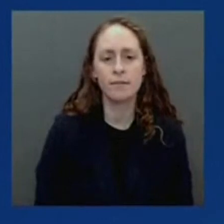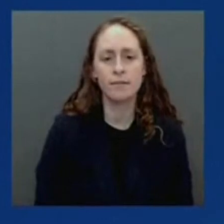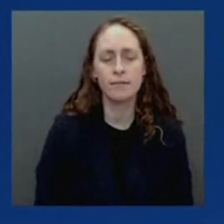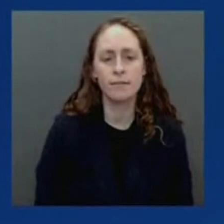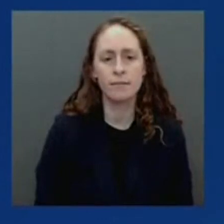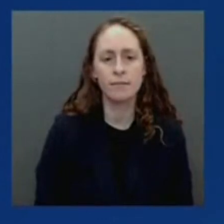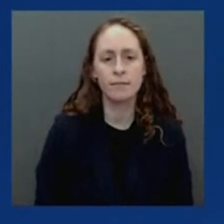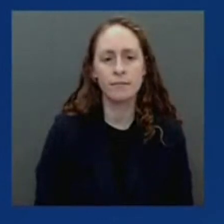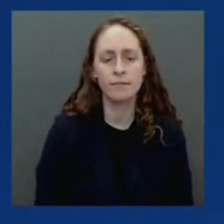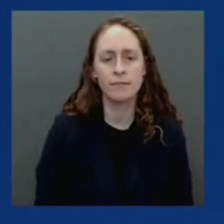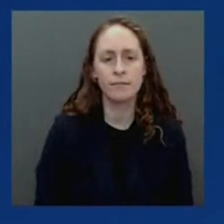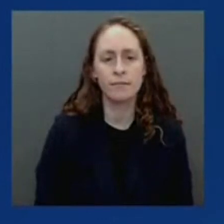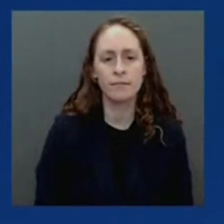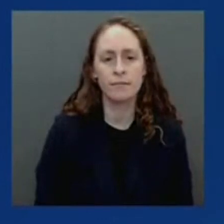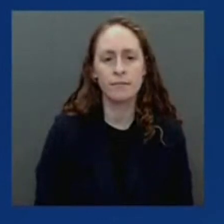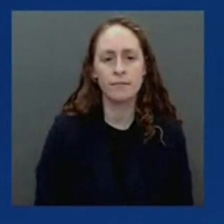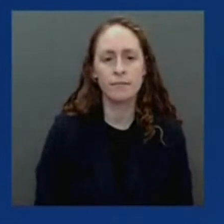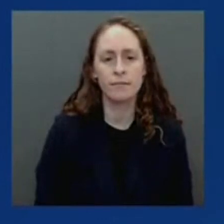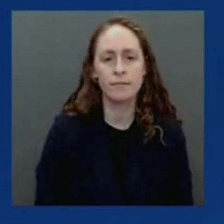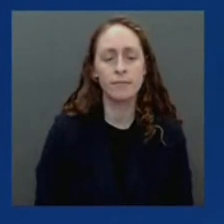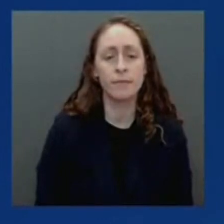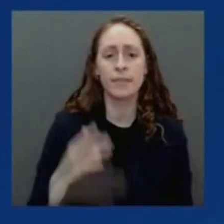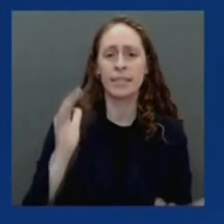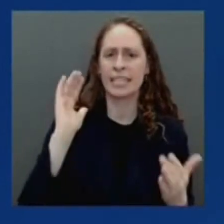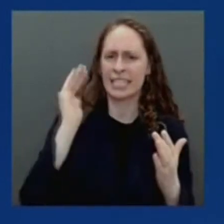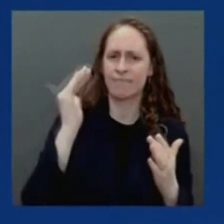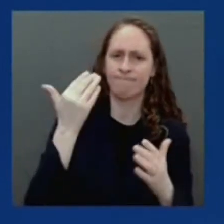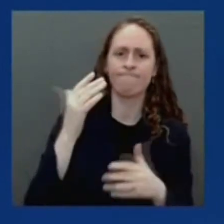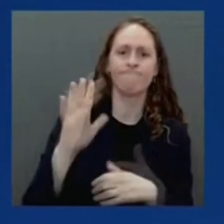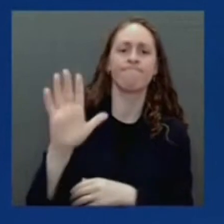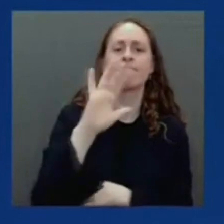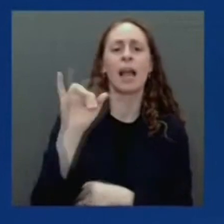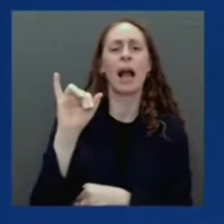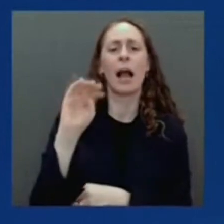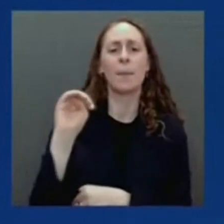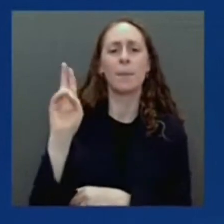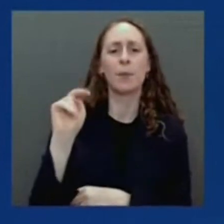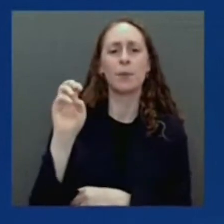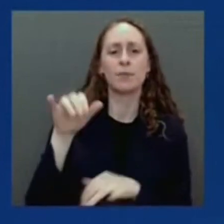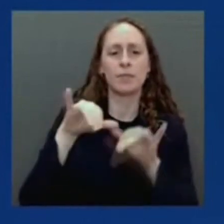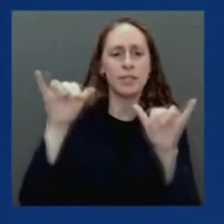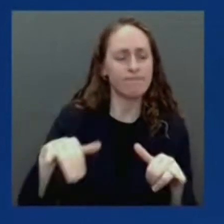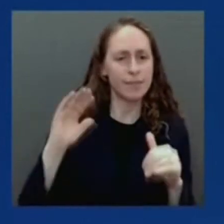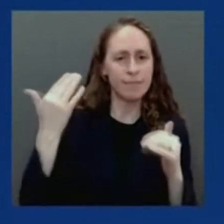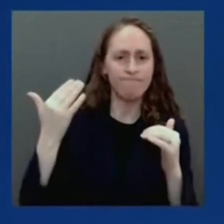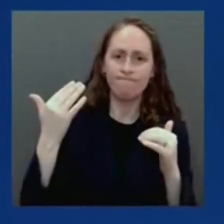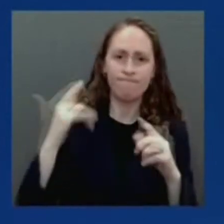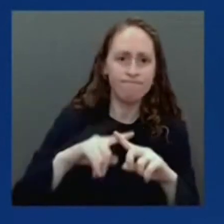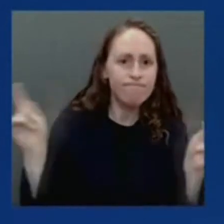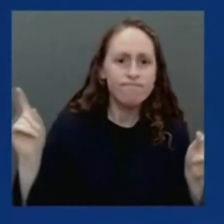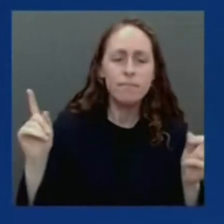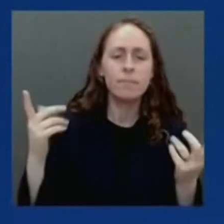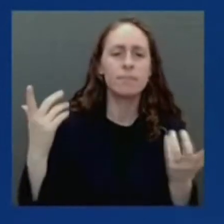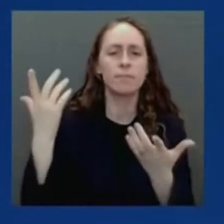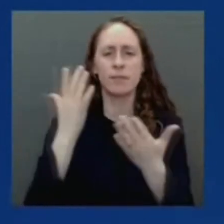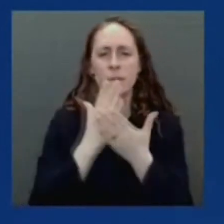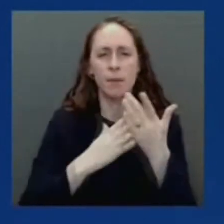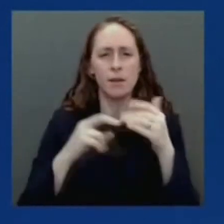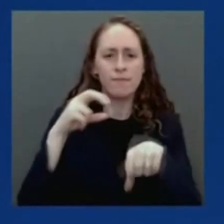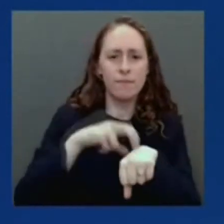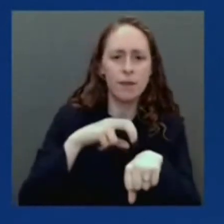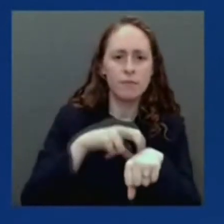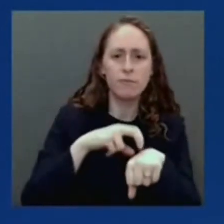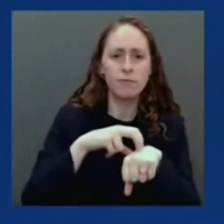perhaps some element of persistence of nucleotide fragments from the virus. All of these now are being actively